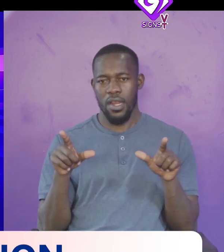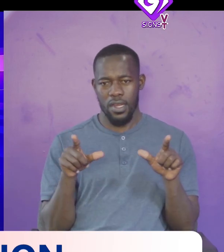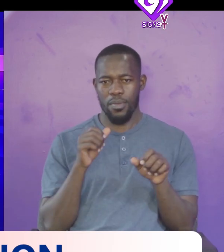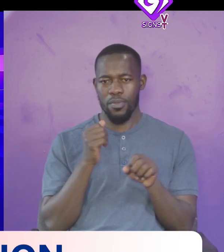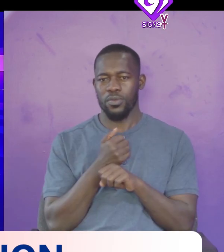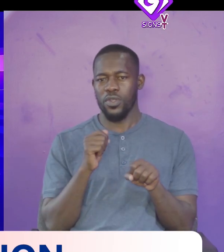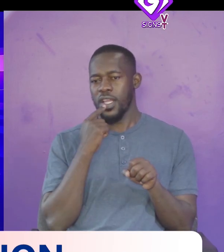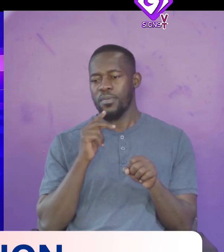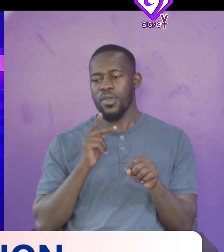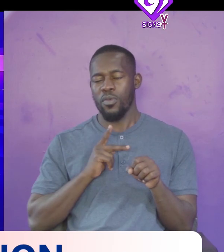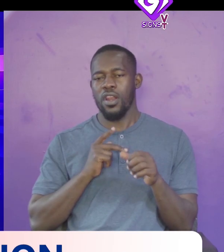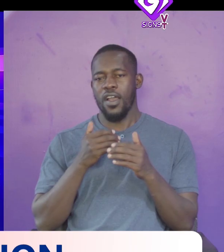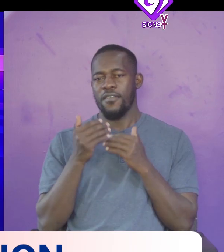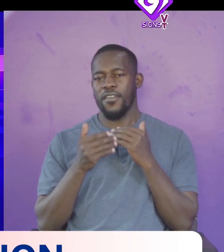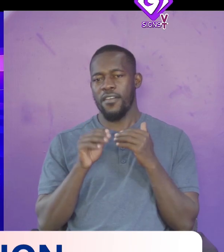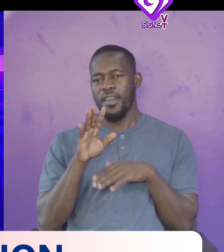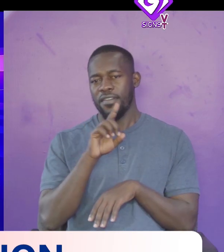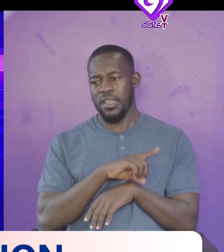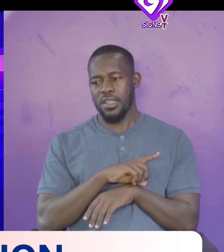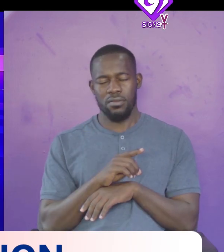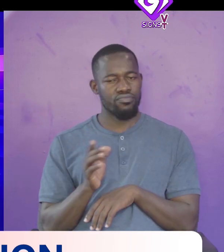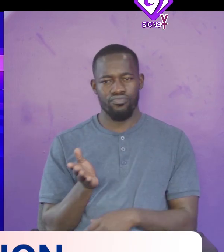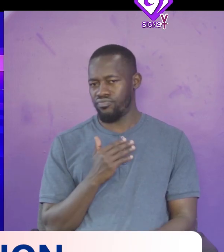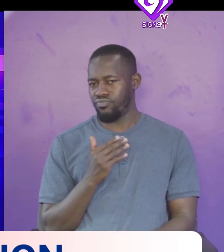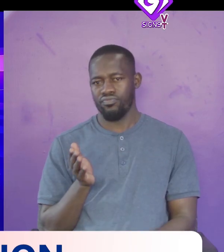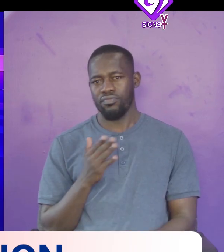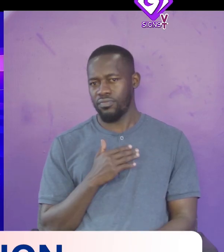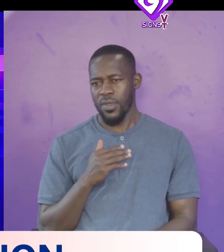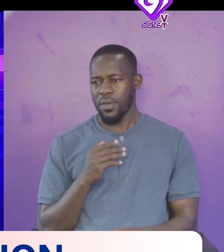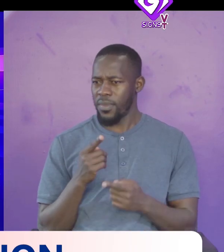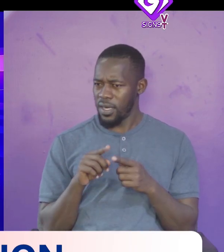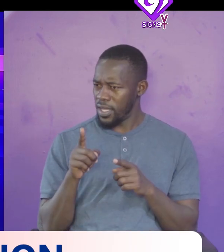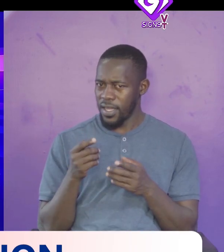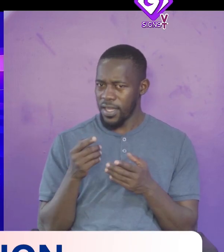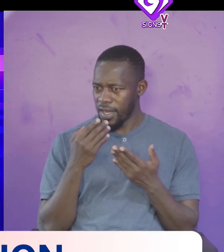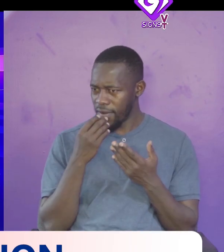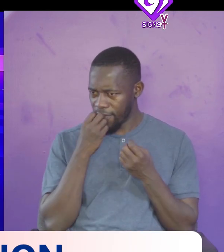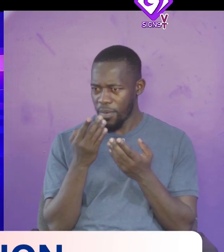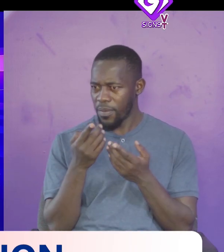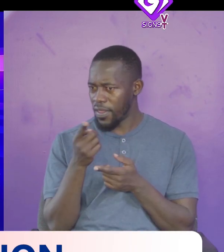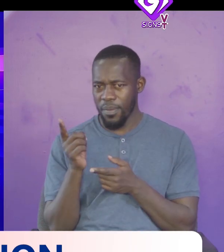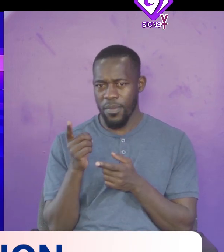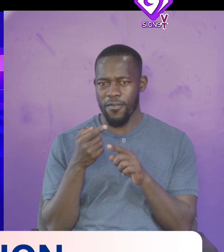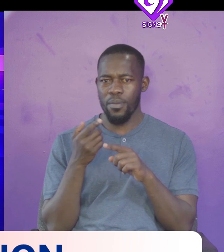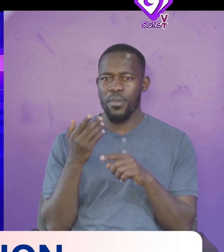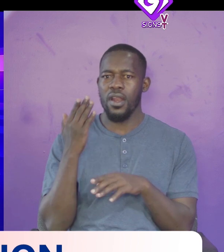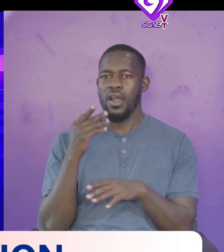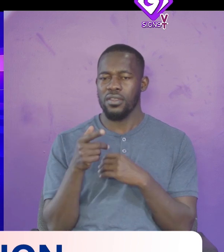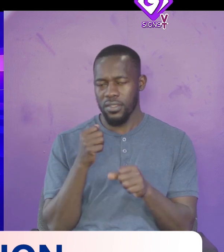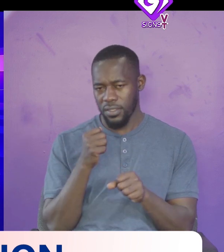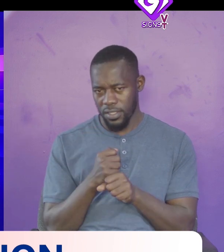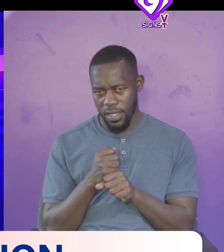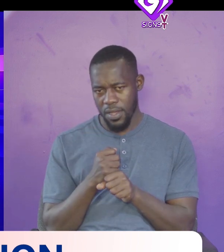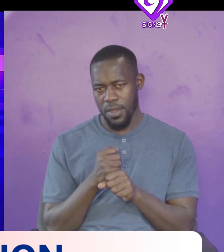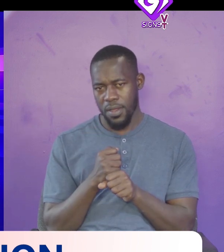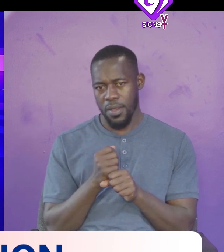5 days to leave. That is not fair to anybody. I'm told they were prepared since last year. That's what the officials at this... The preparation